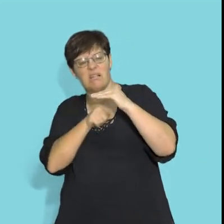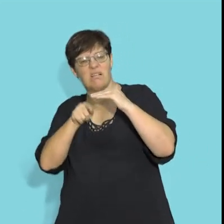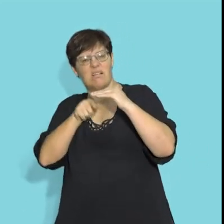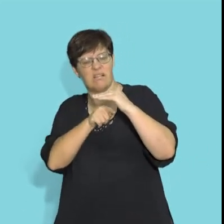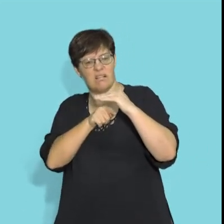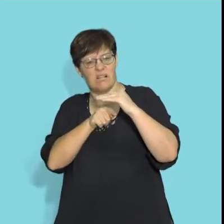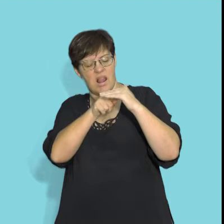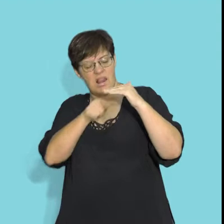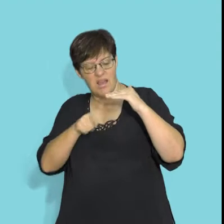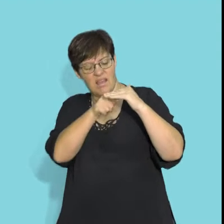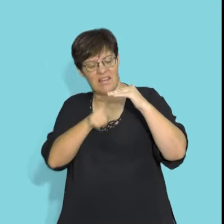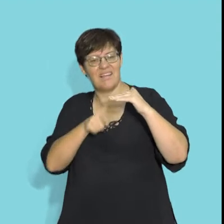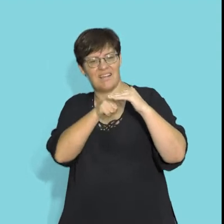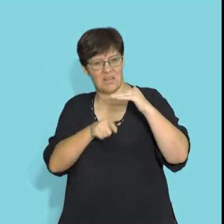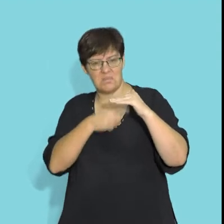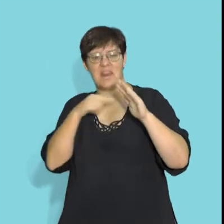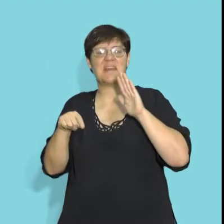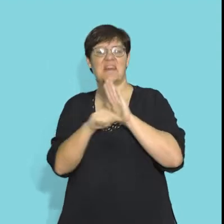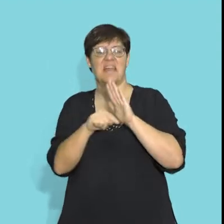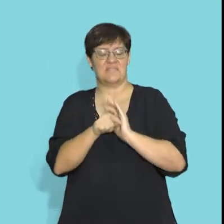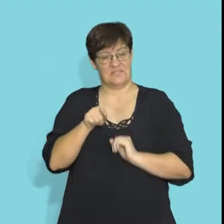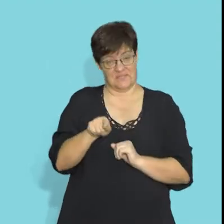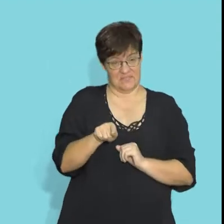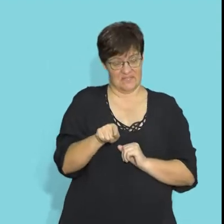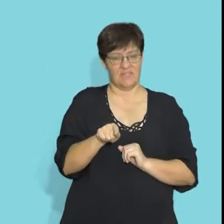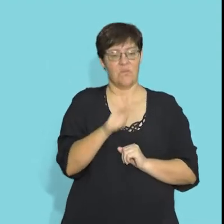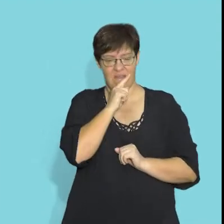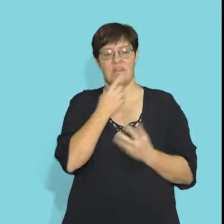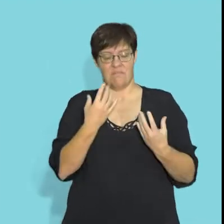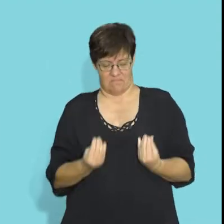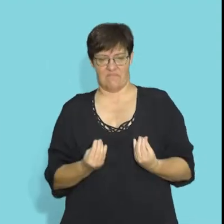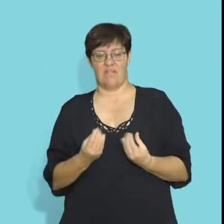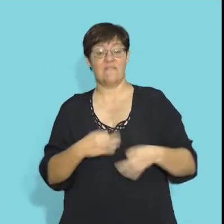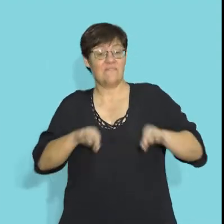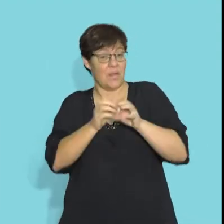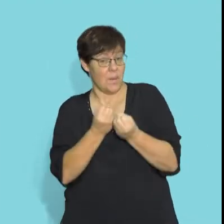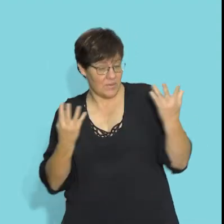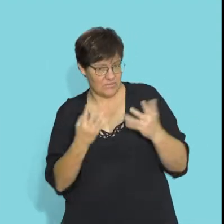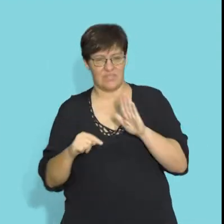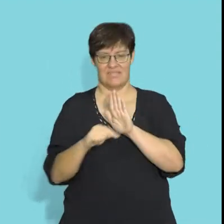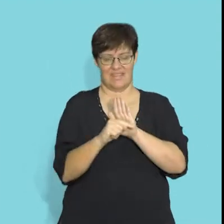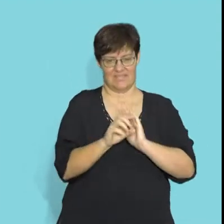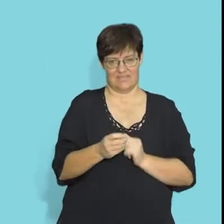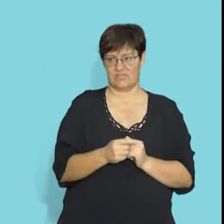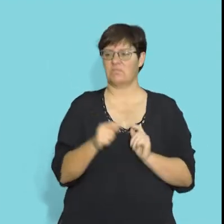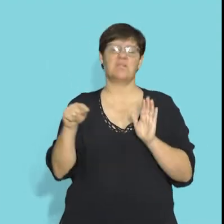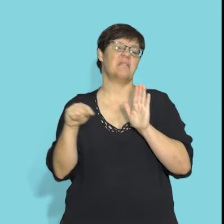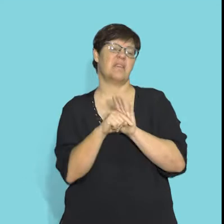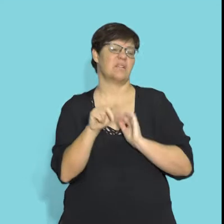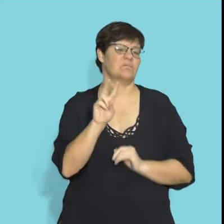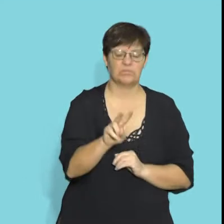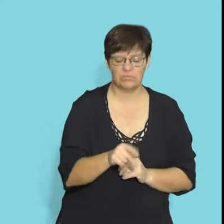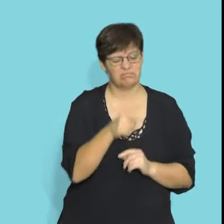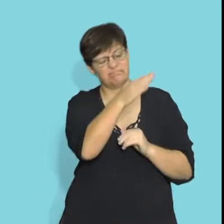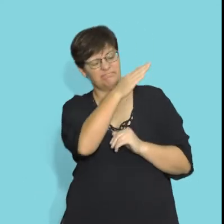see these are going in a direction that is downwards, will have negative values. And so this gradient could be equal to